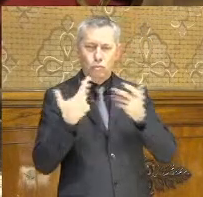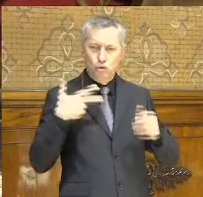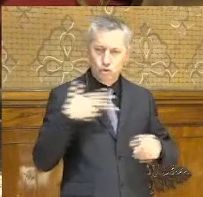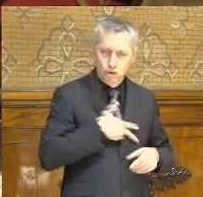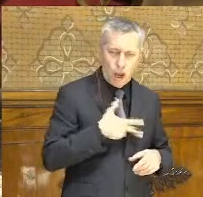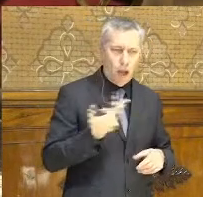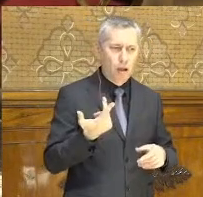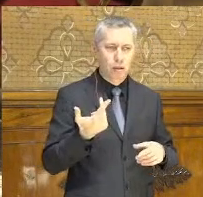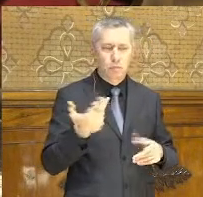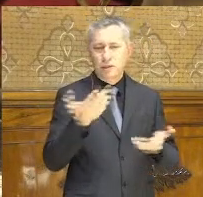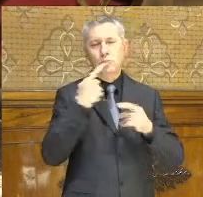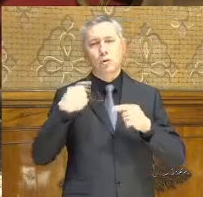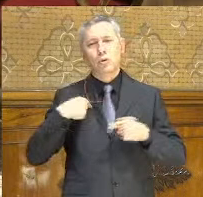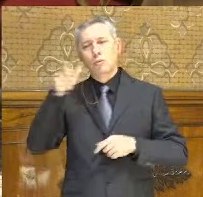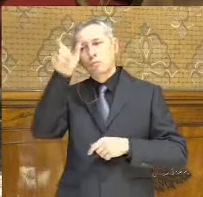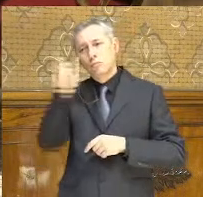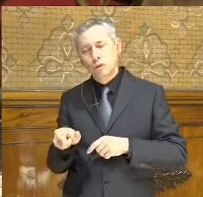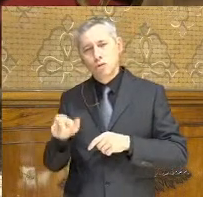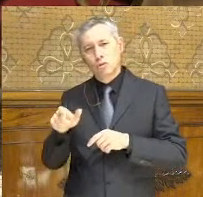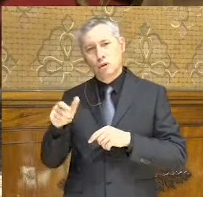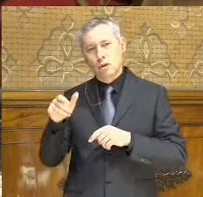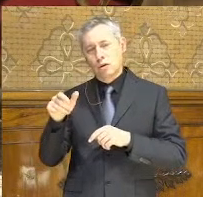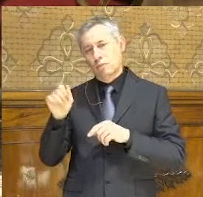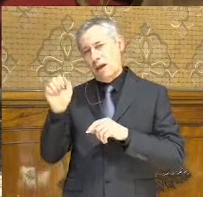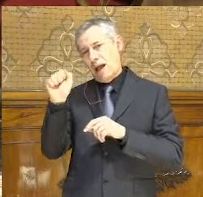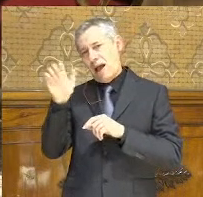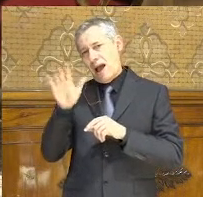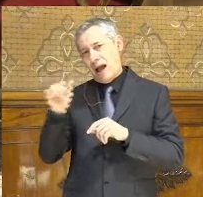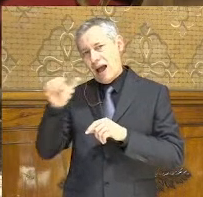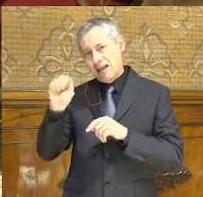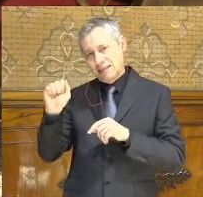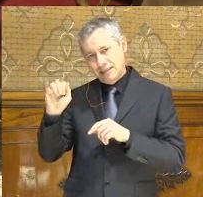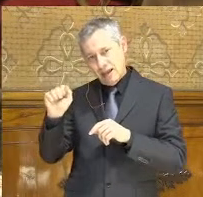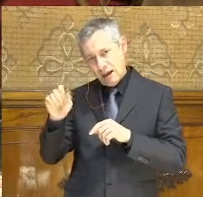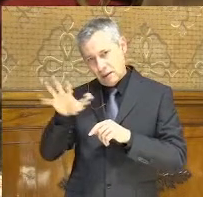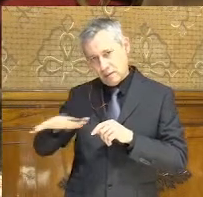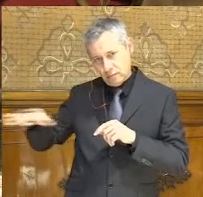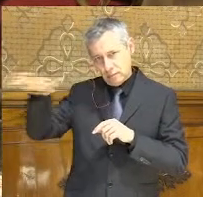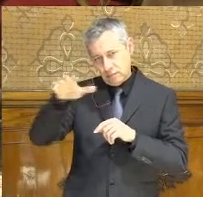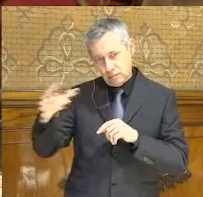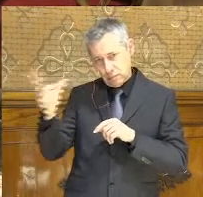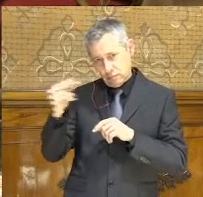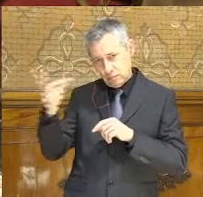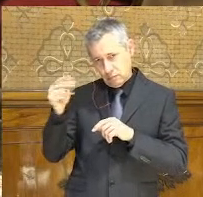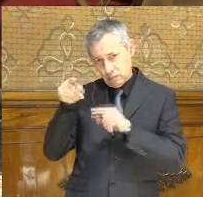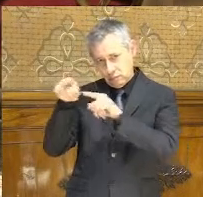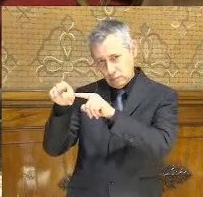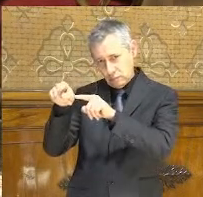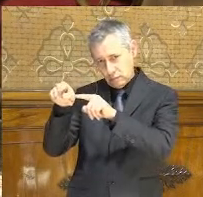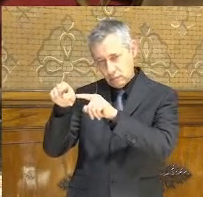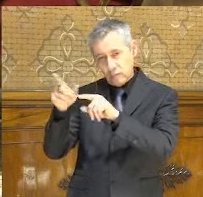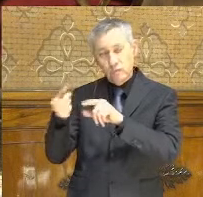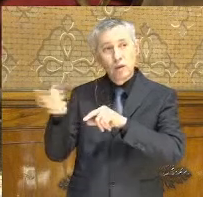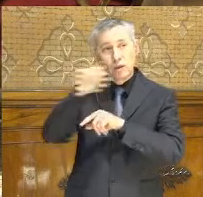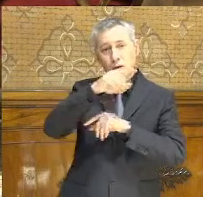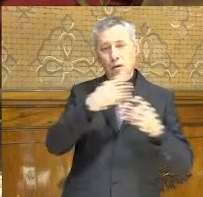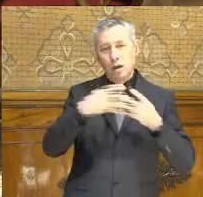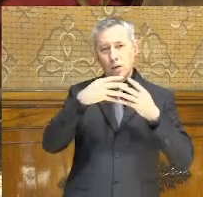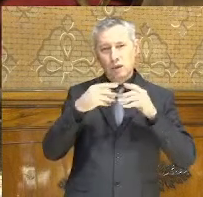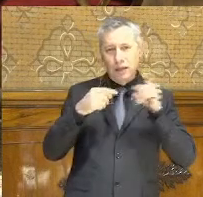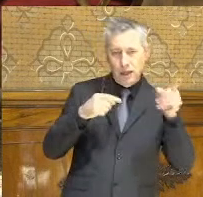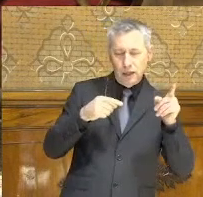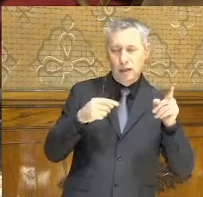Asian somebody in Asian speaking in America, second generation, I can't